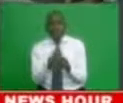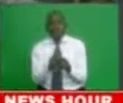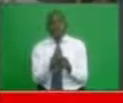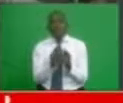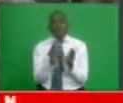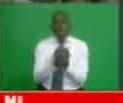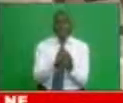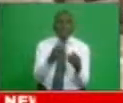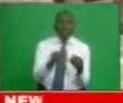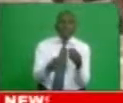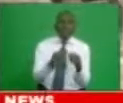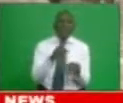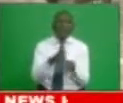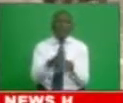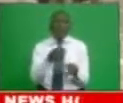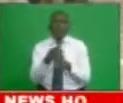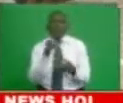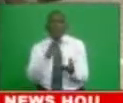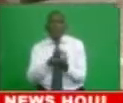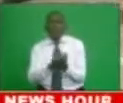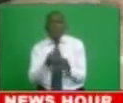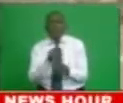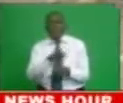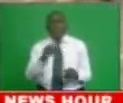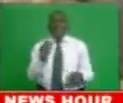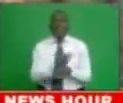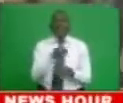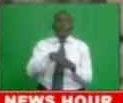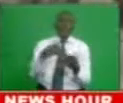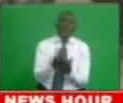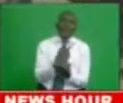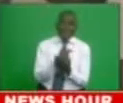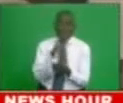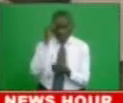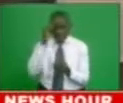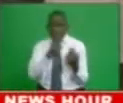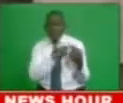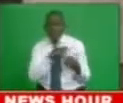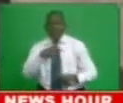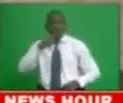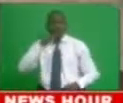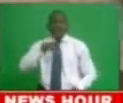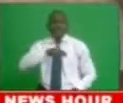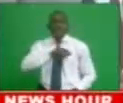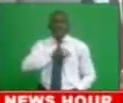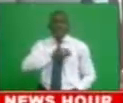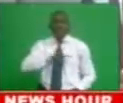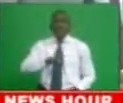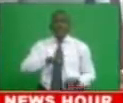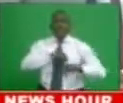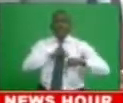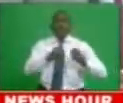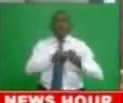the problem of early and forced marriages and child labour in the country. The Minister for Women, Gender and Social Protection, Madame